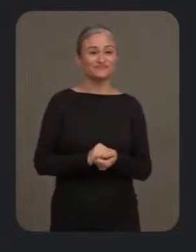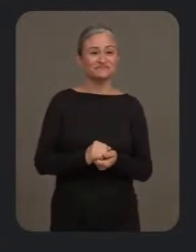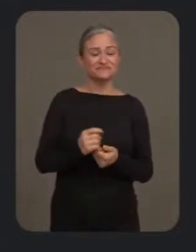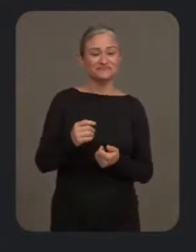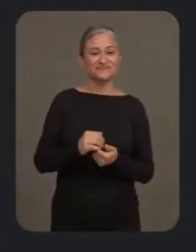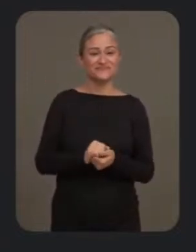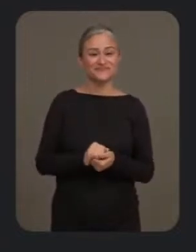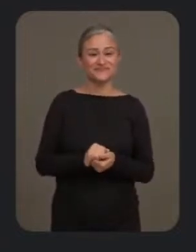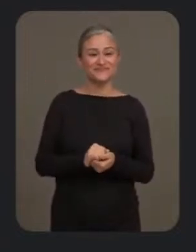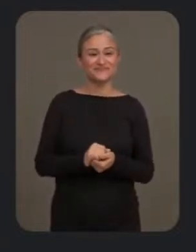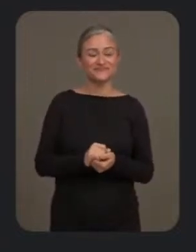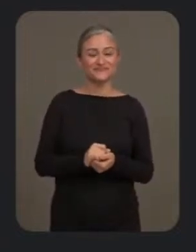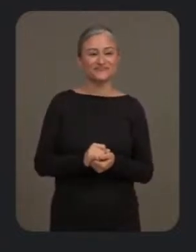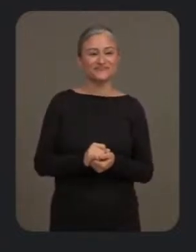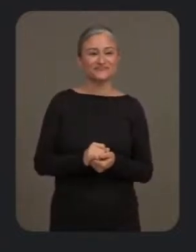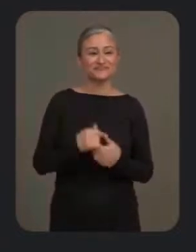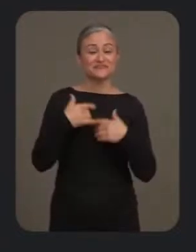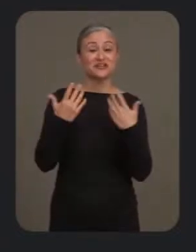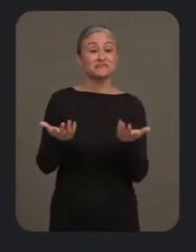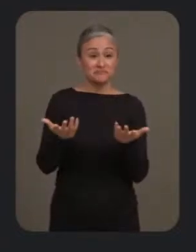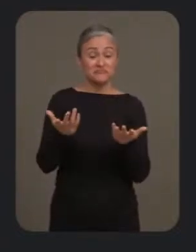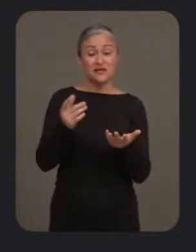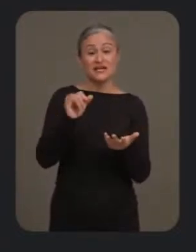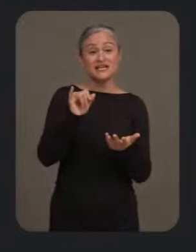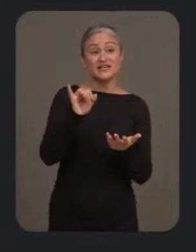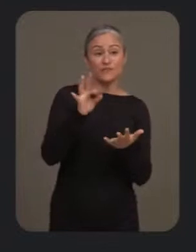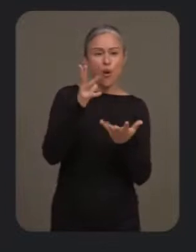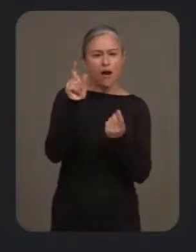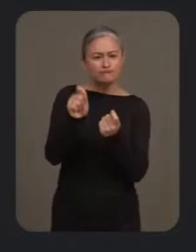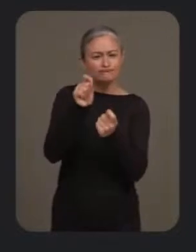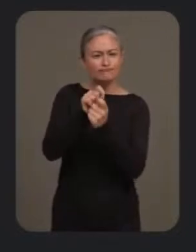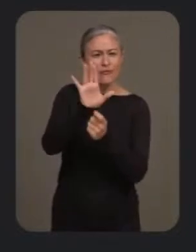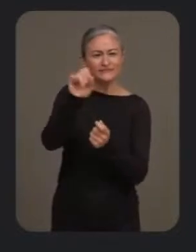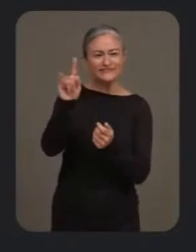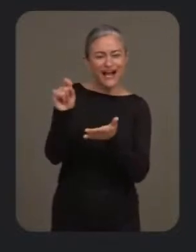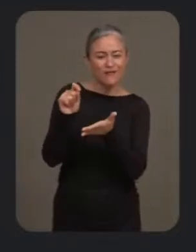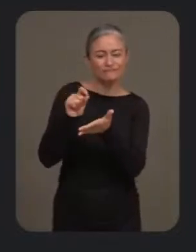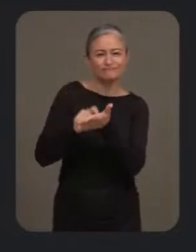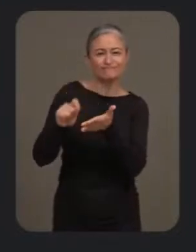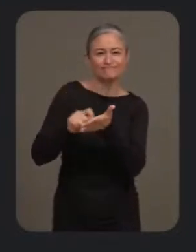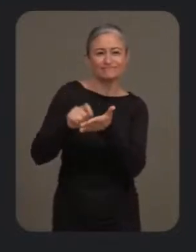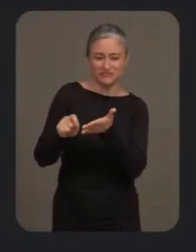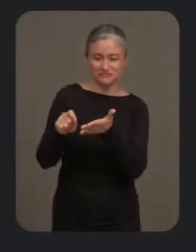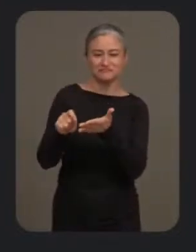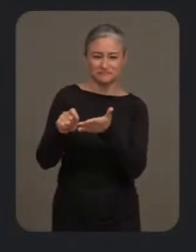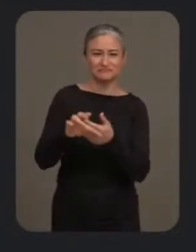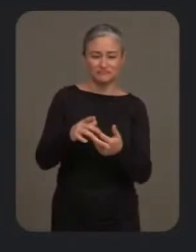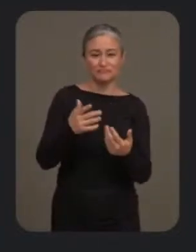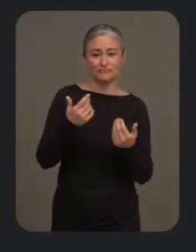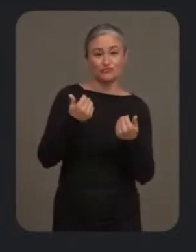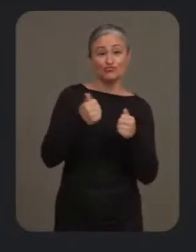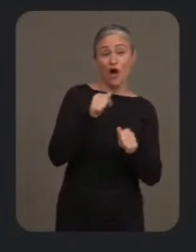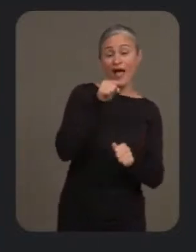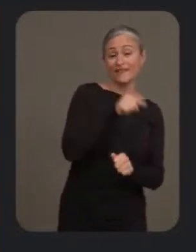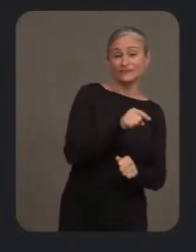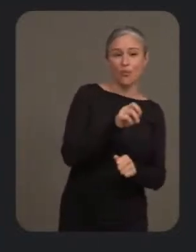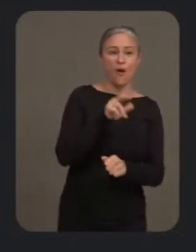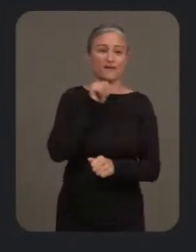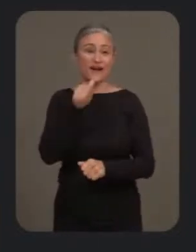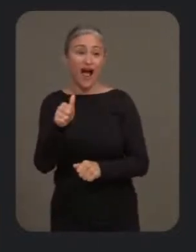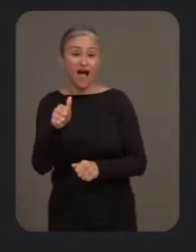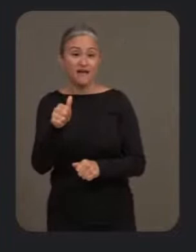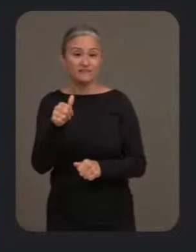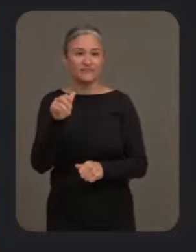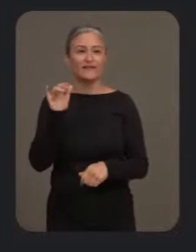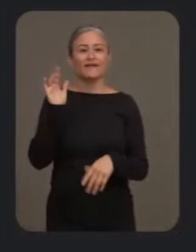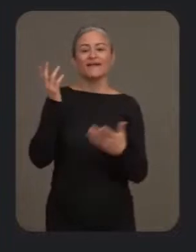or if you want, in the style of a certain playwright. To try or not to try this feature, that is the